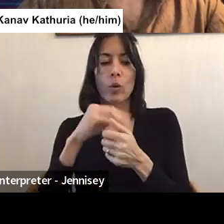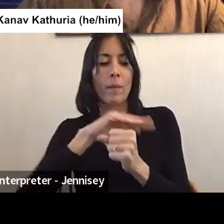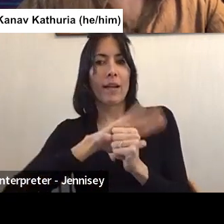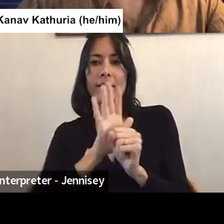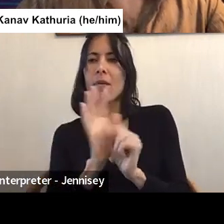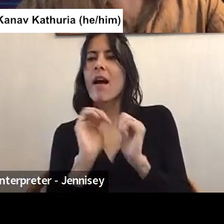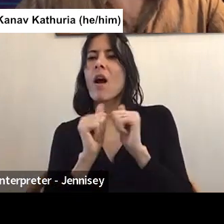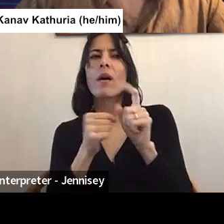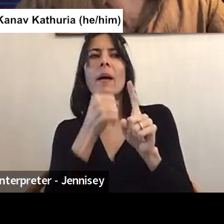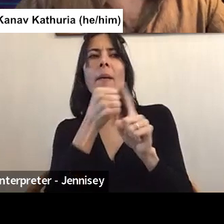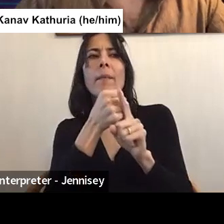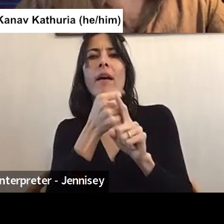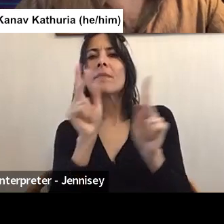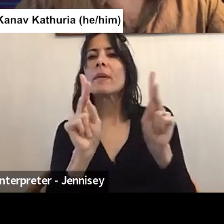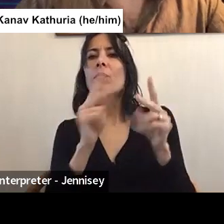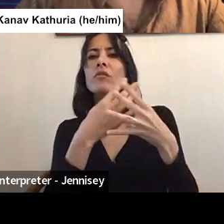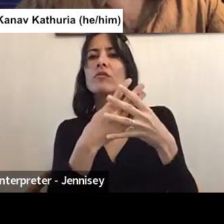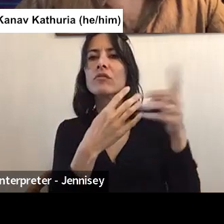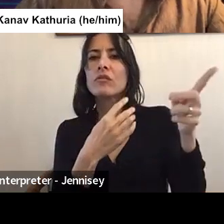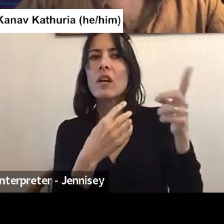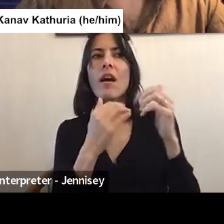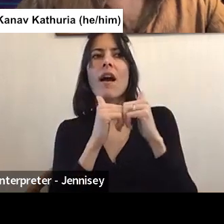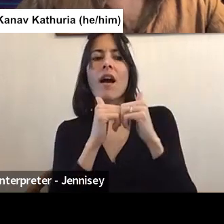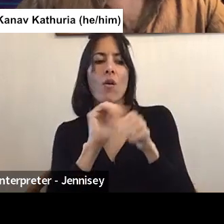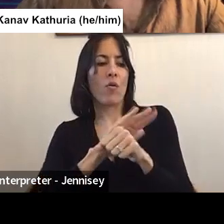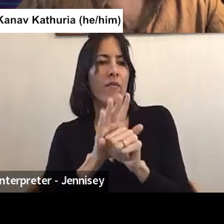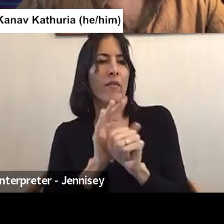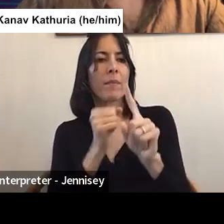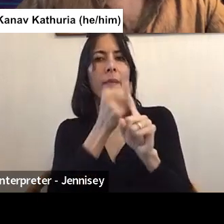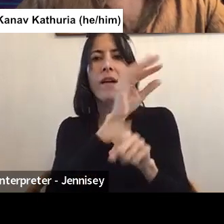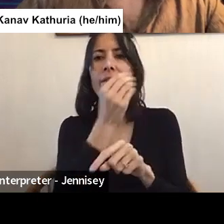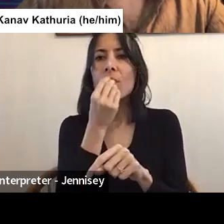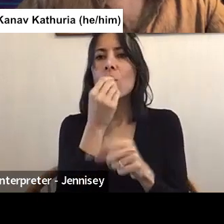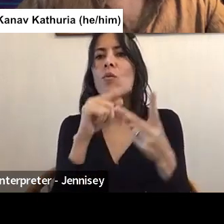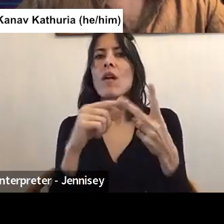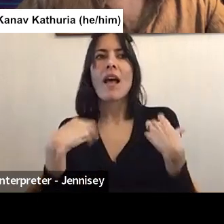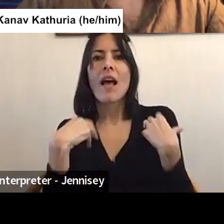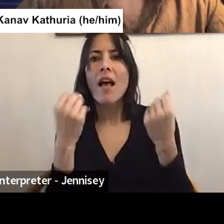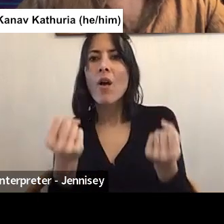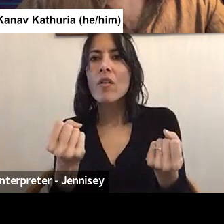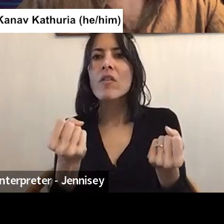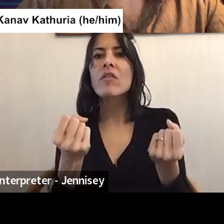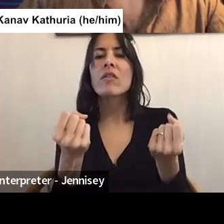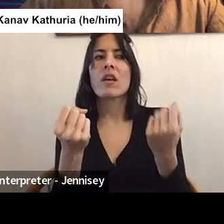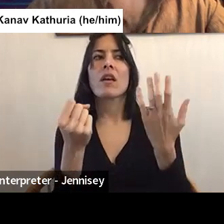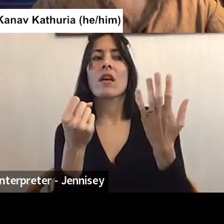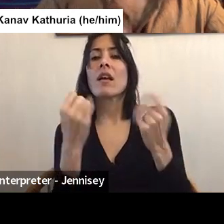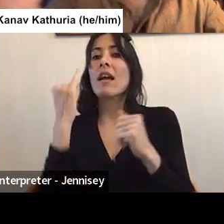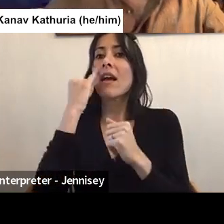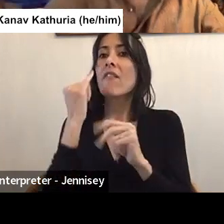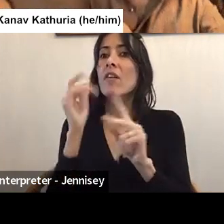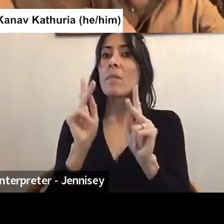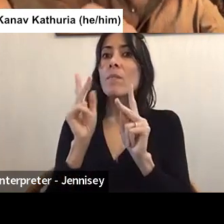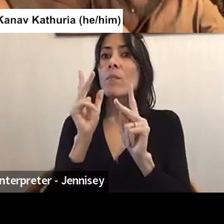access to food and to healthcare, and how folks who would like to work in solidarity